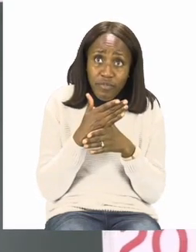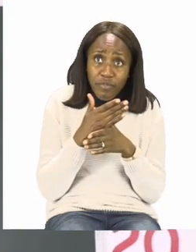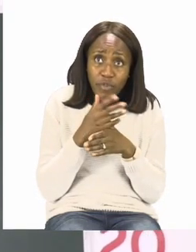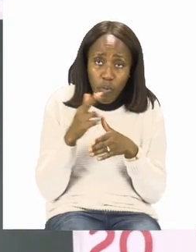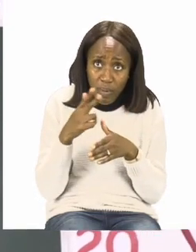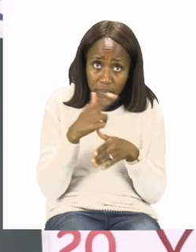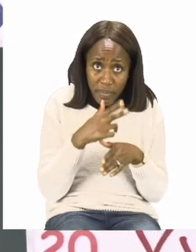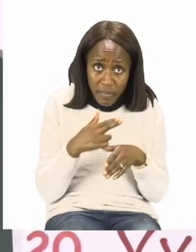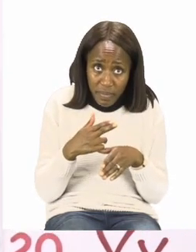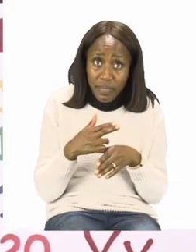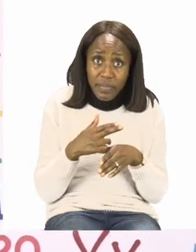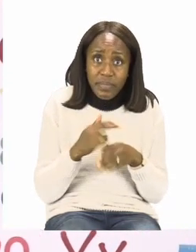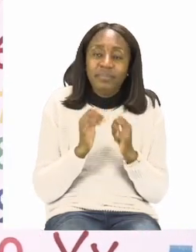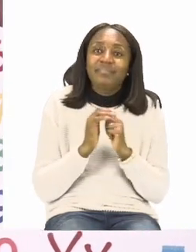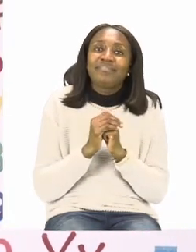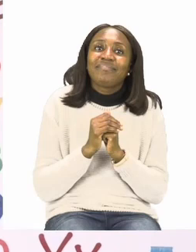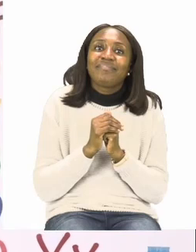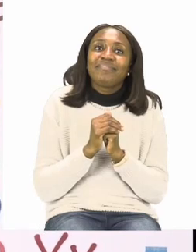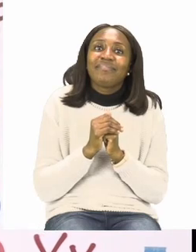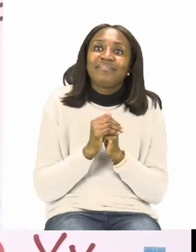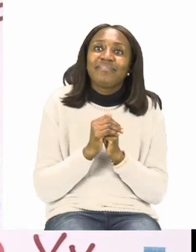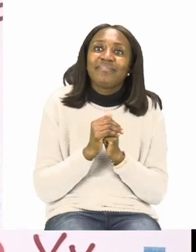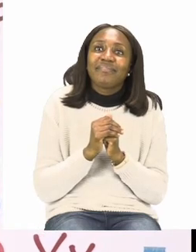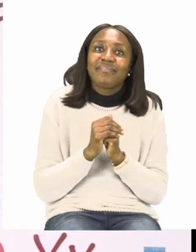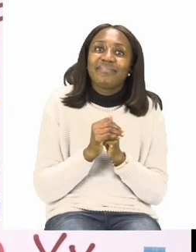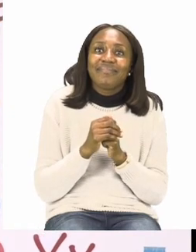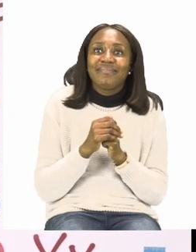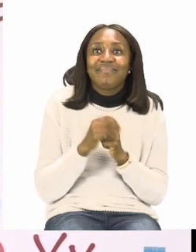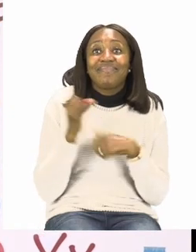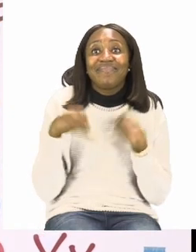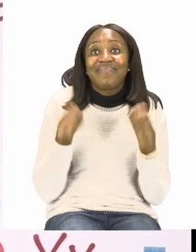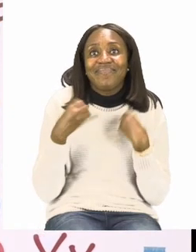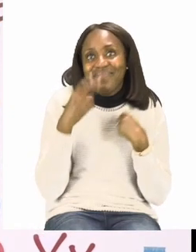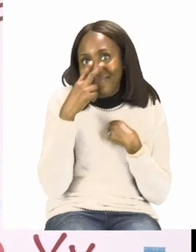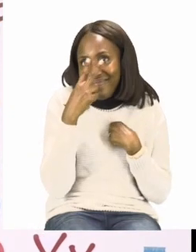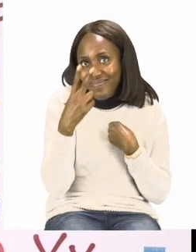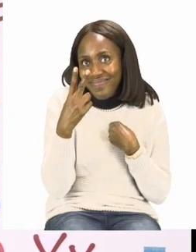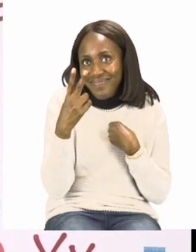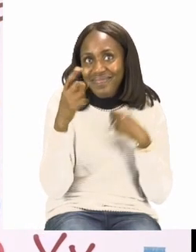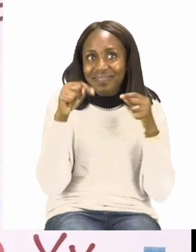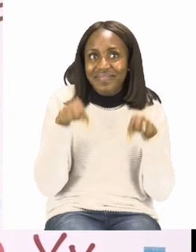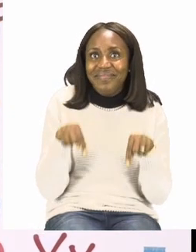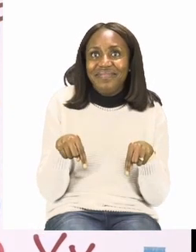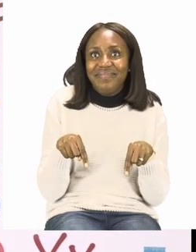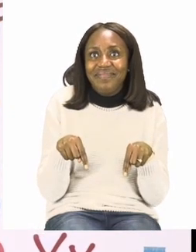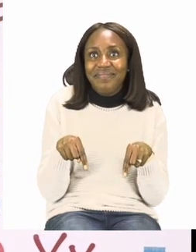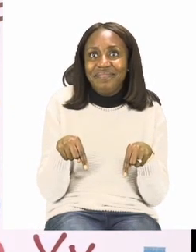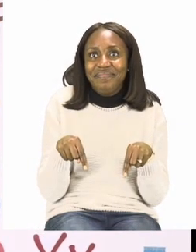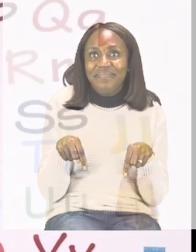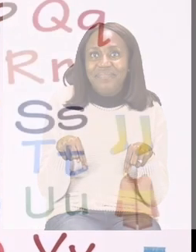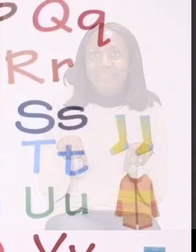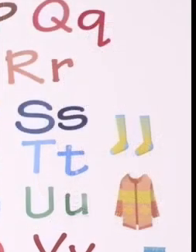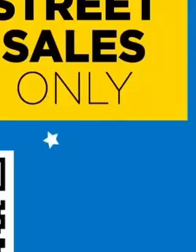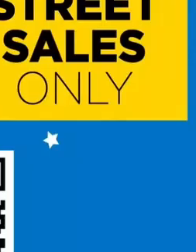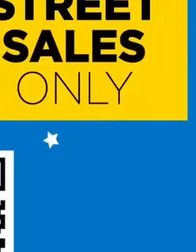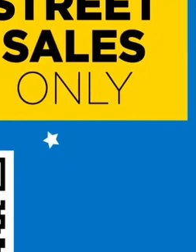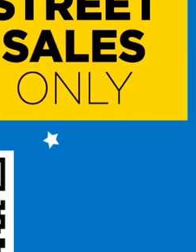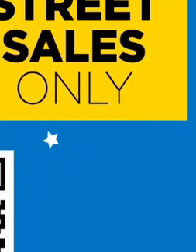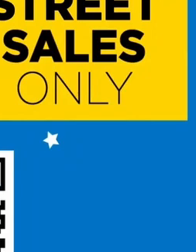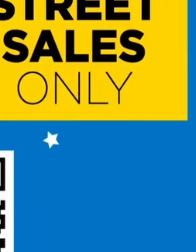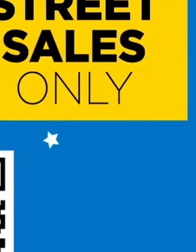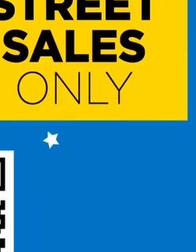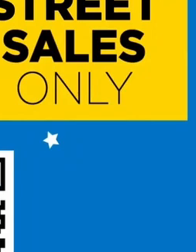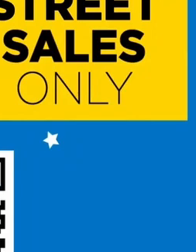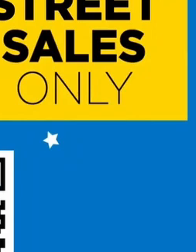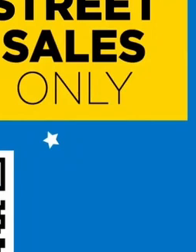actually tessellating. Have fun, and I'll see you soon after the advert break. Follow us